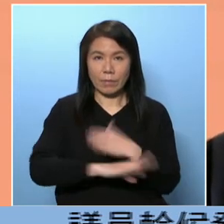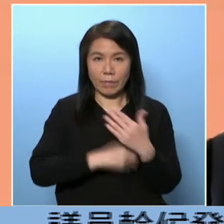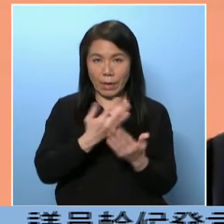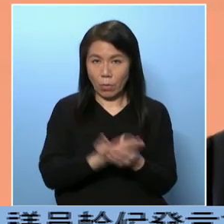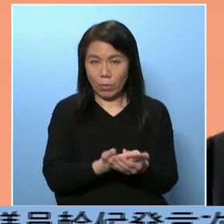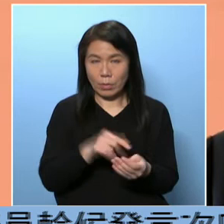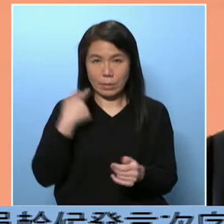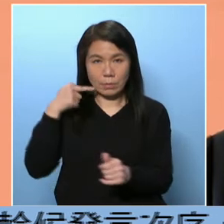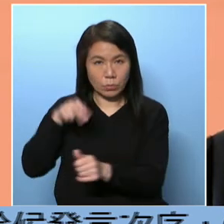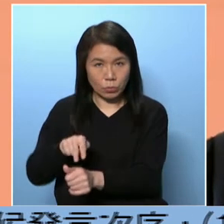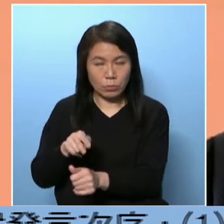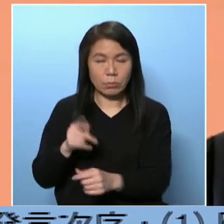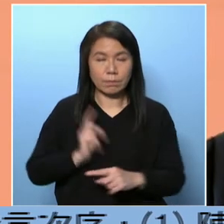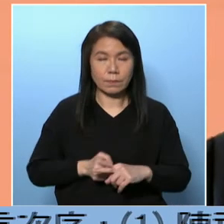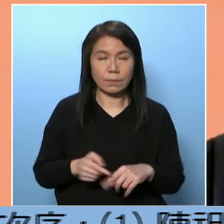enacting